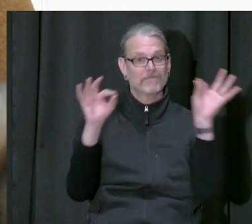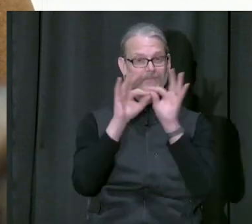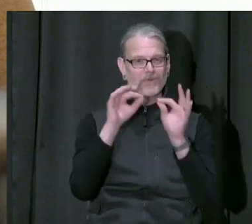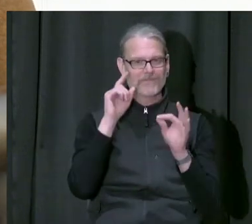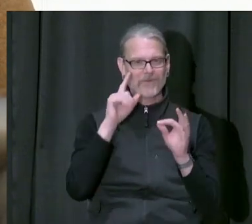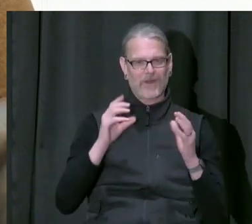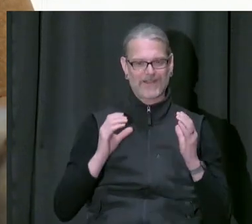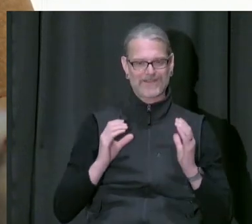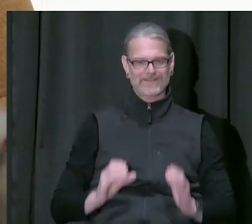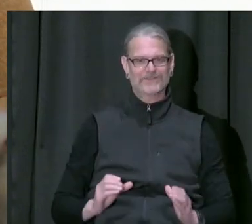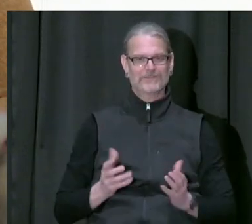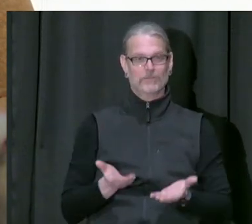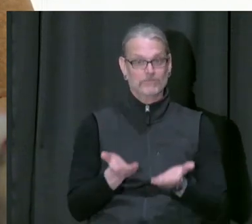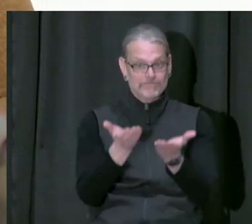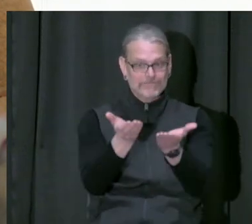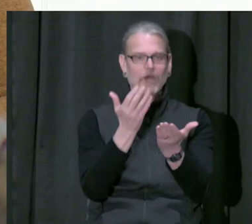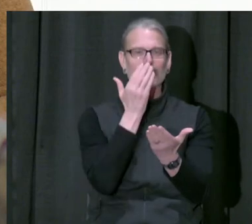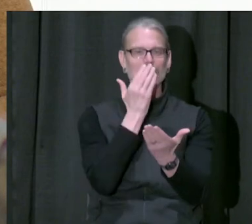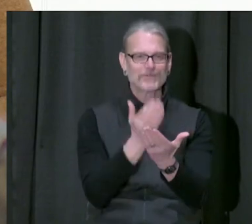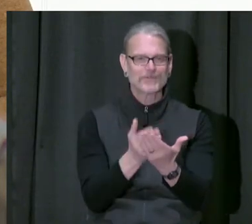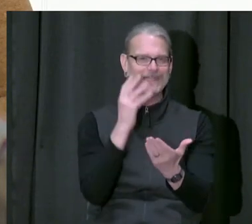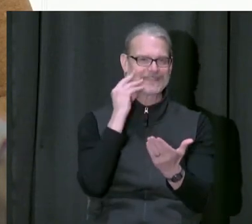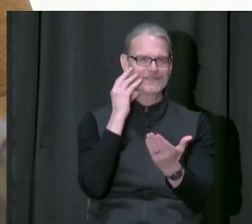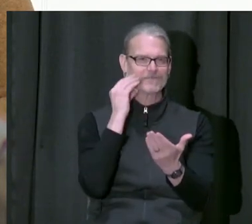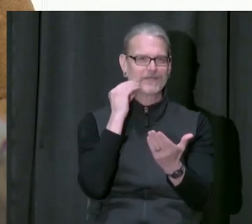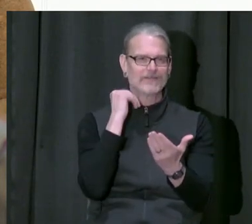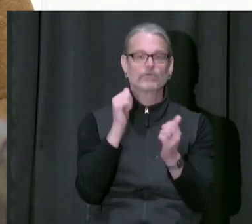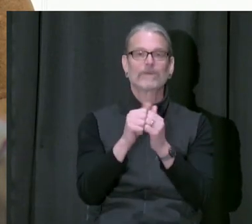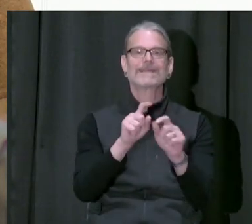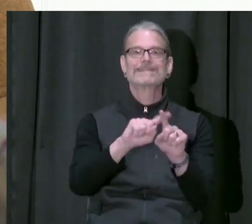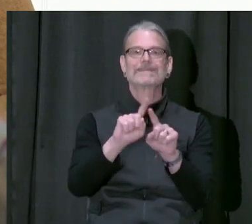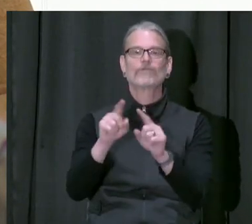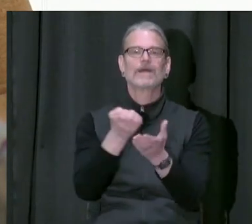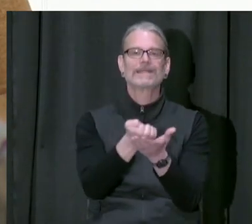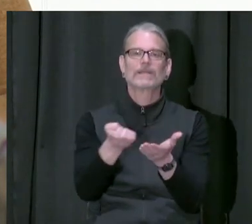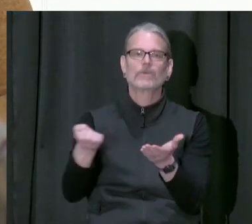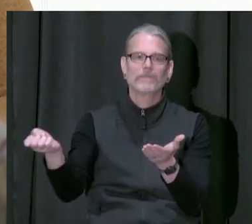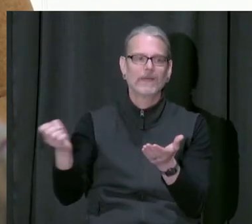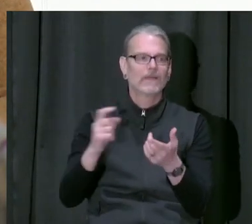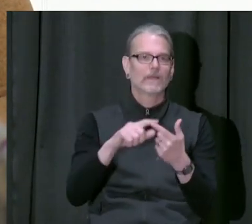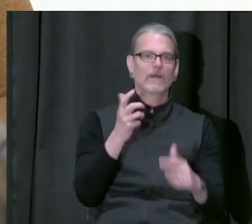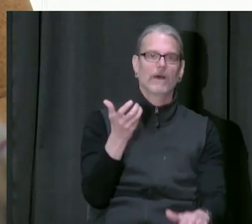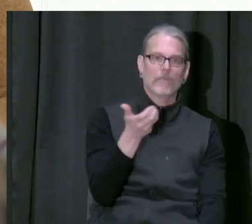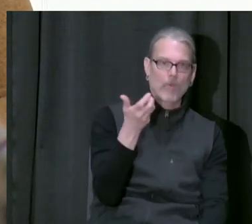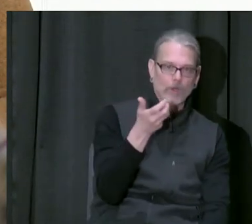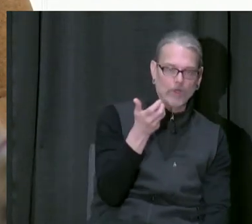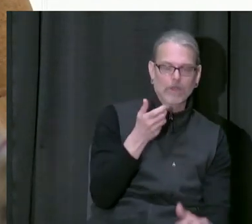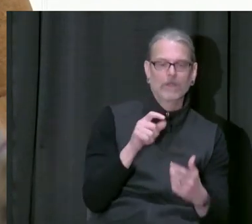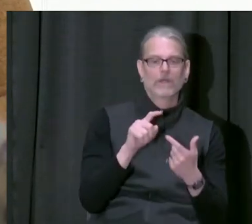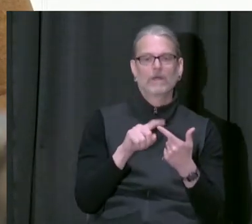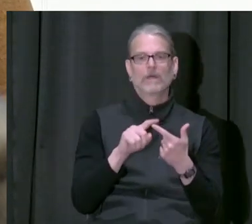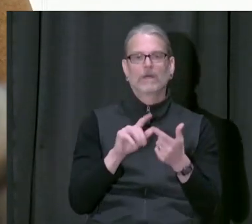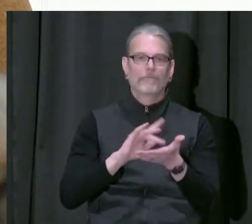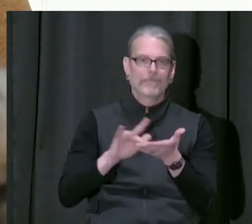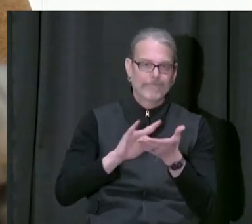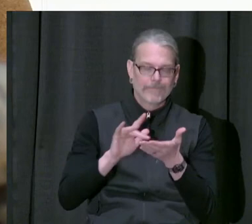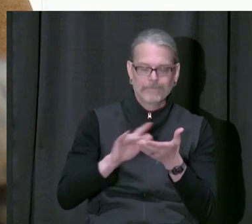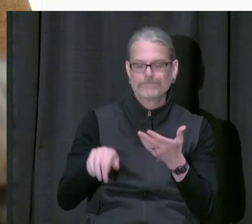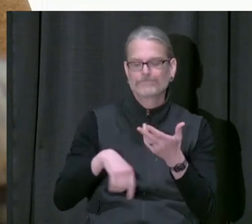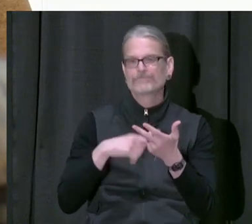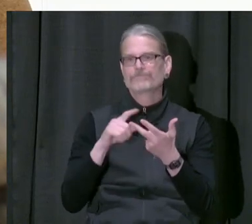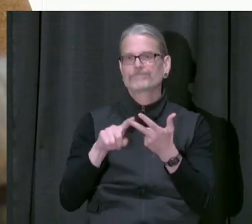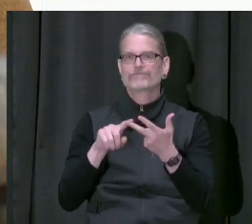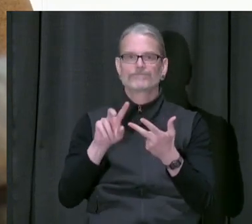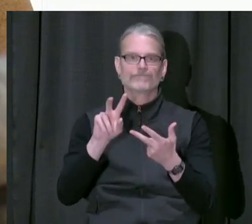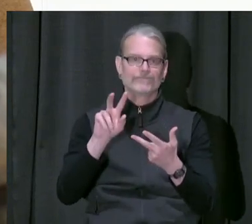provide customers a good experience across different devices, especially on the mobile devices, living room devices, and web